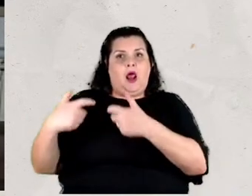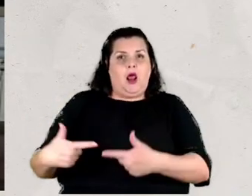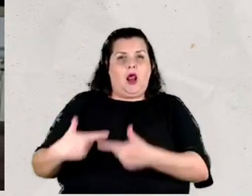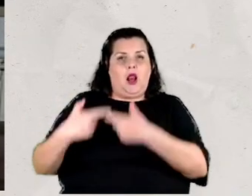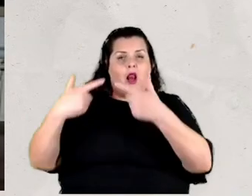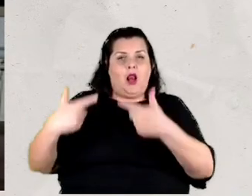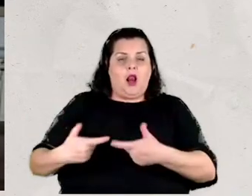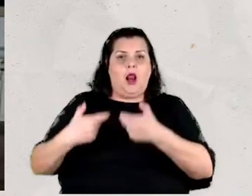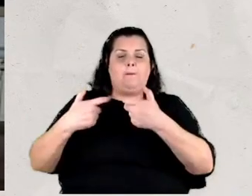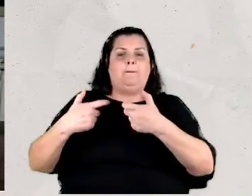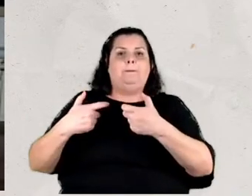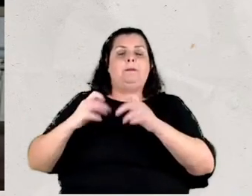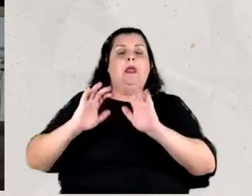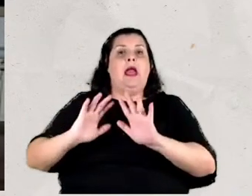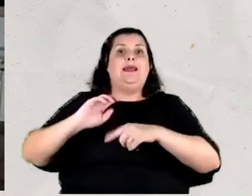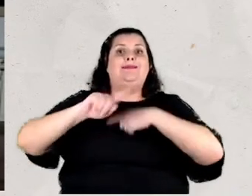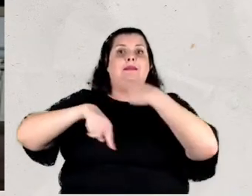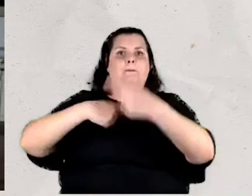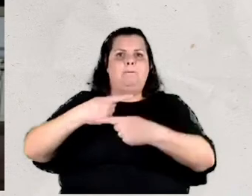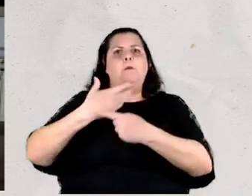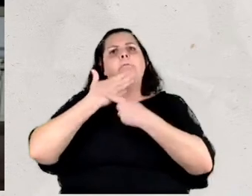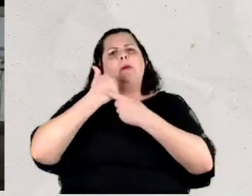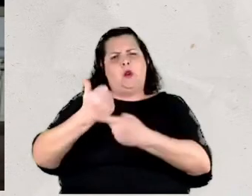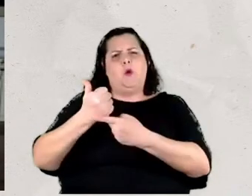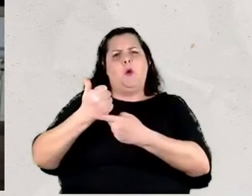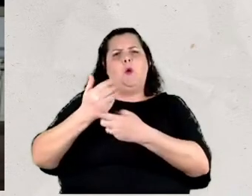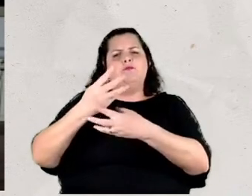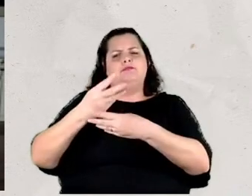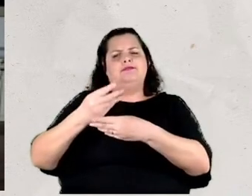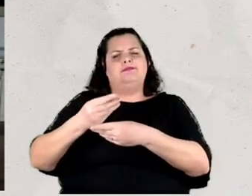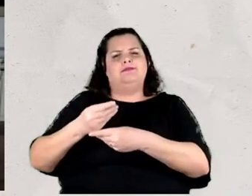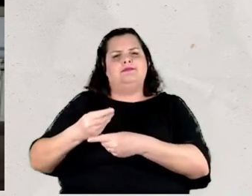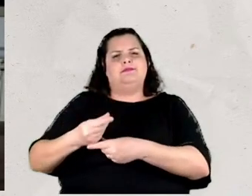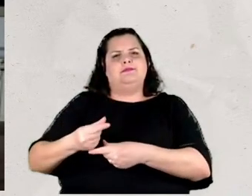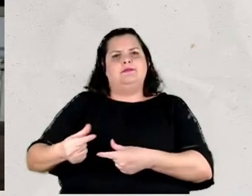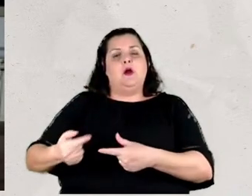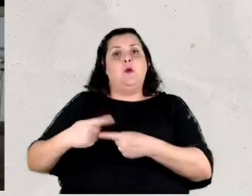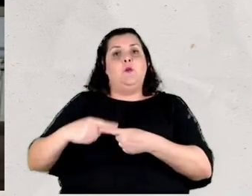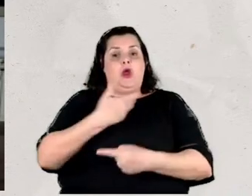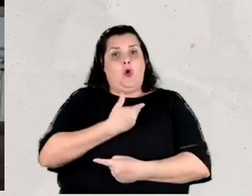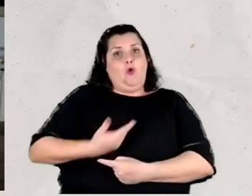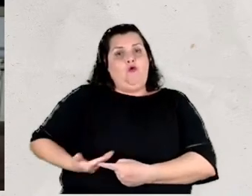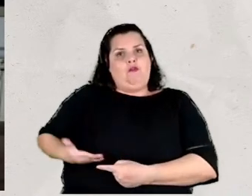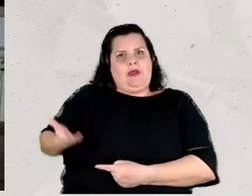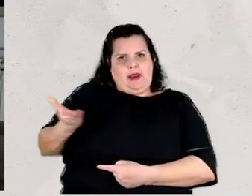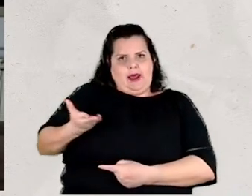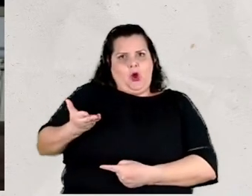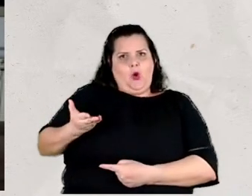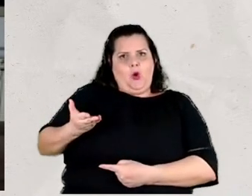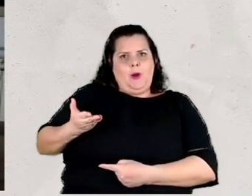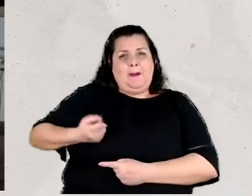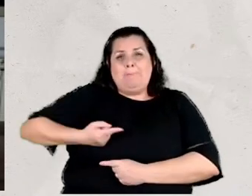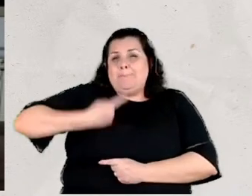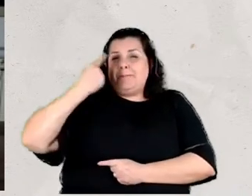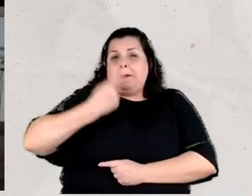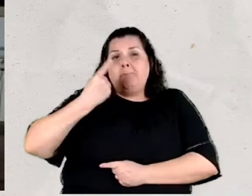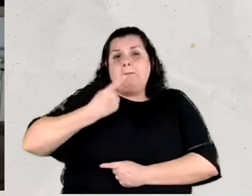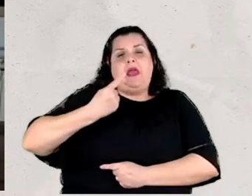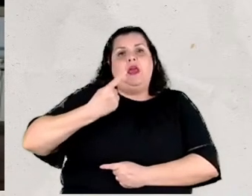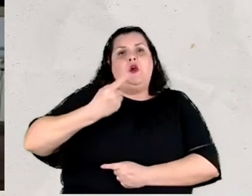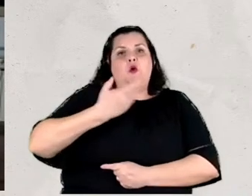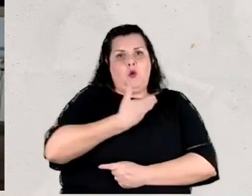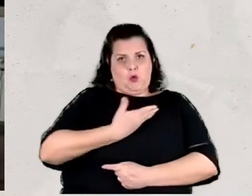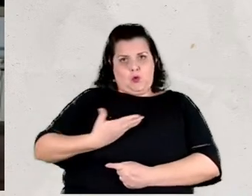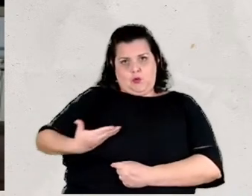government in Israel's history that had an Arab party. Now, we've had Arab cabinet ministers coming